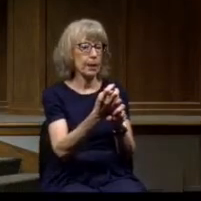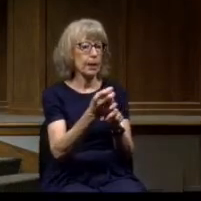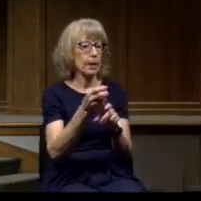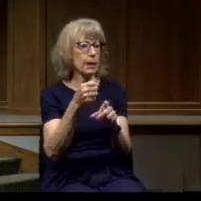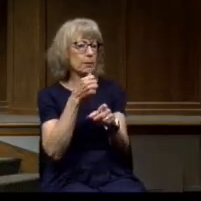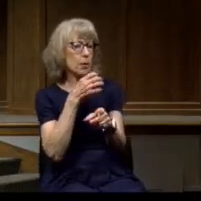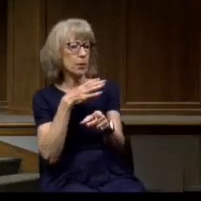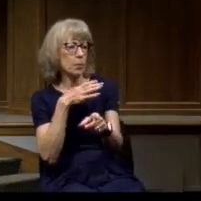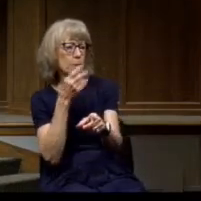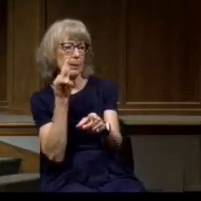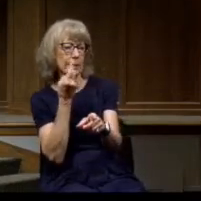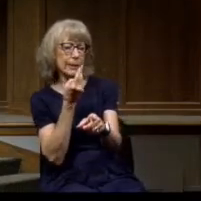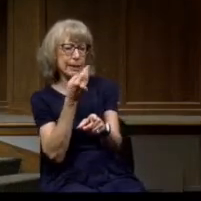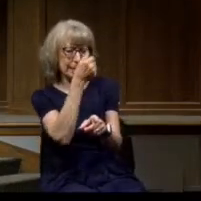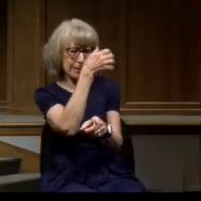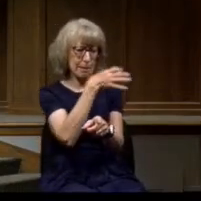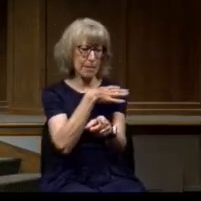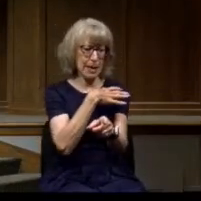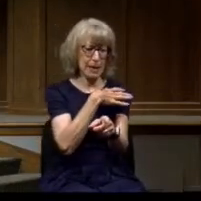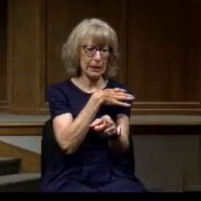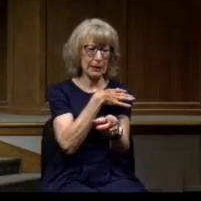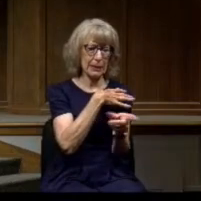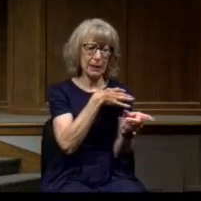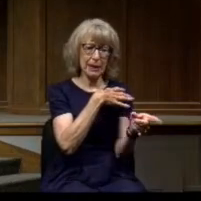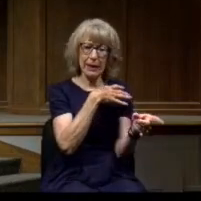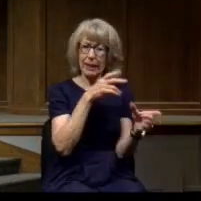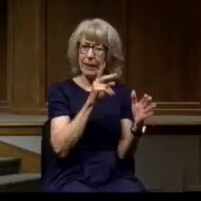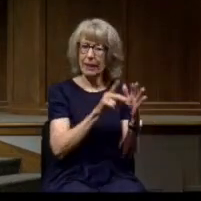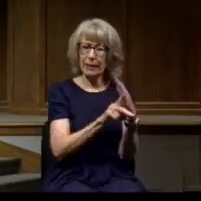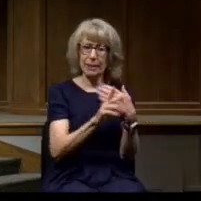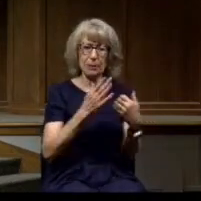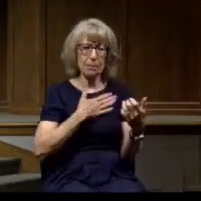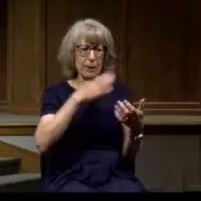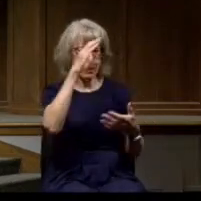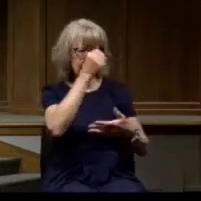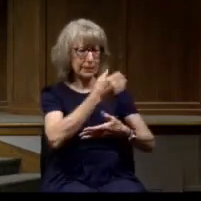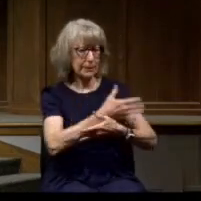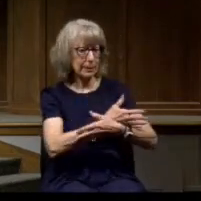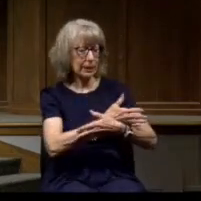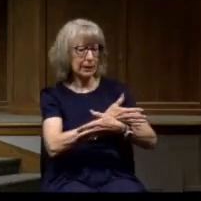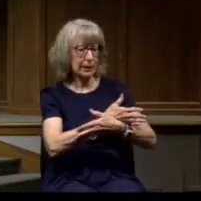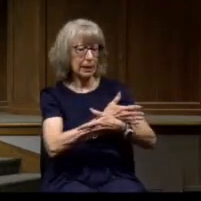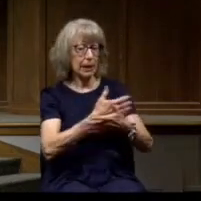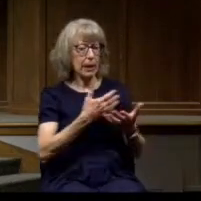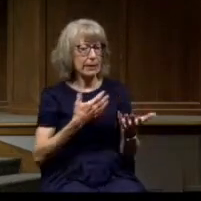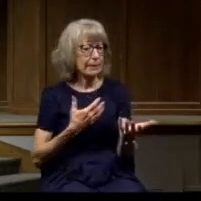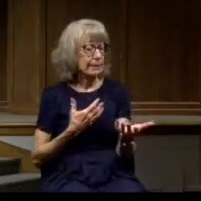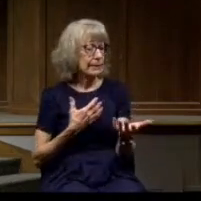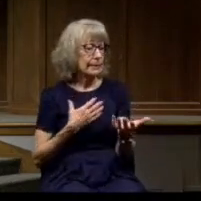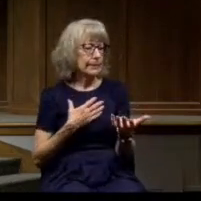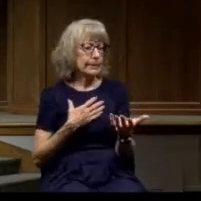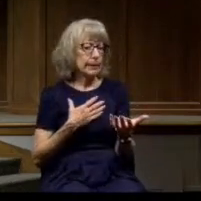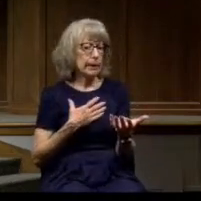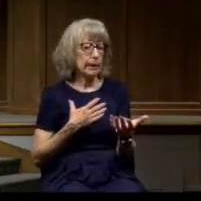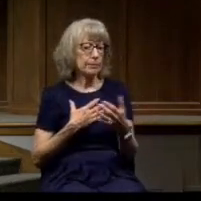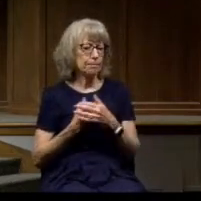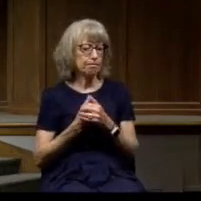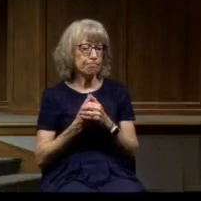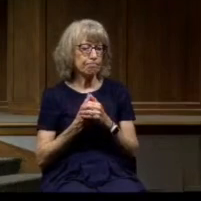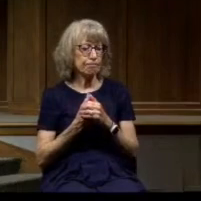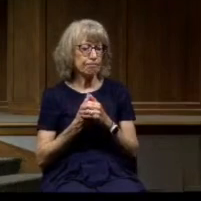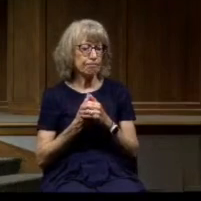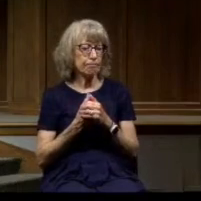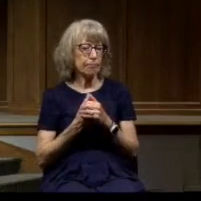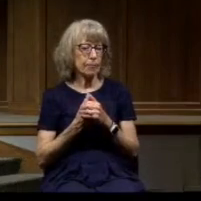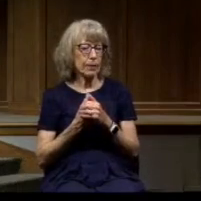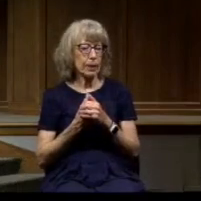that took her son's life. And so maybe Syntyche recruits just 3 or 4 other people and says, hey, I don't want to disrupt the church, but would you just on Sundays just come meet